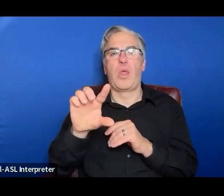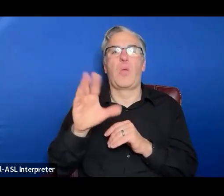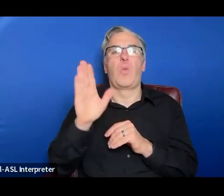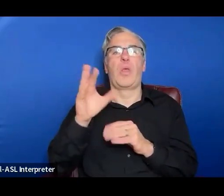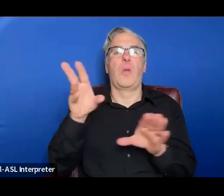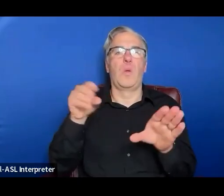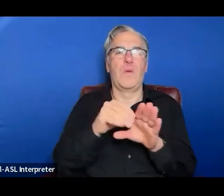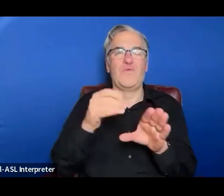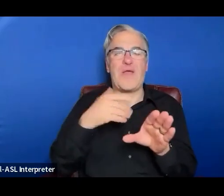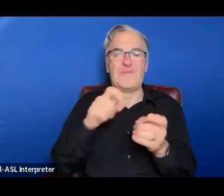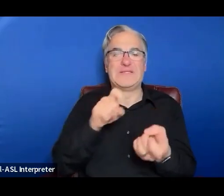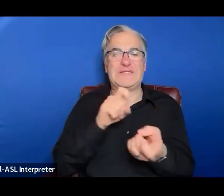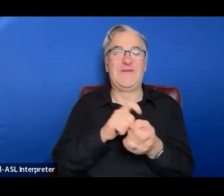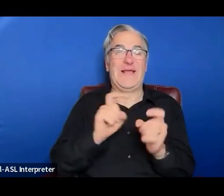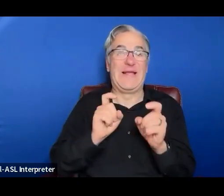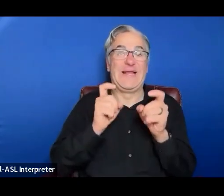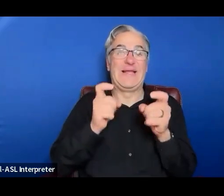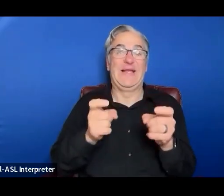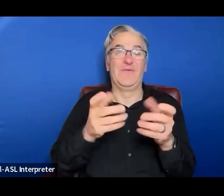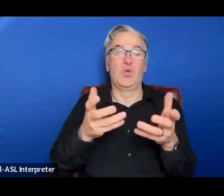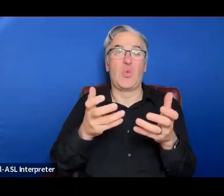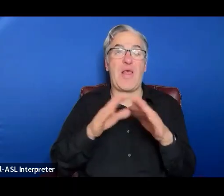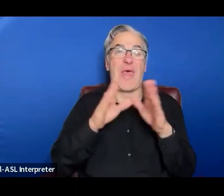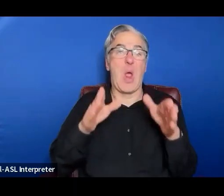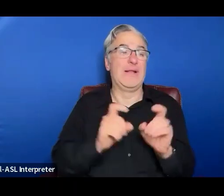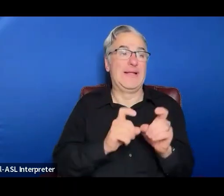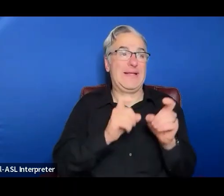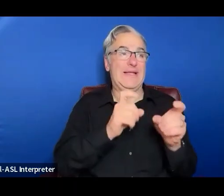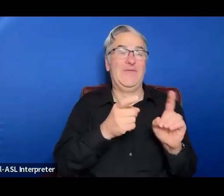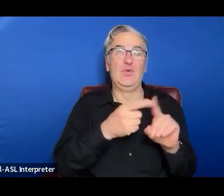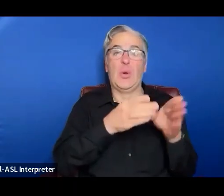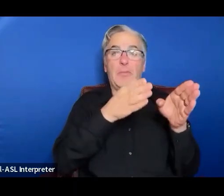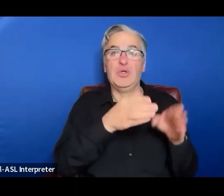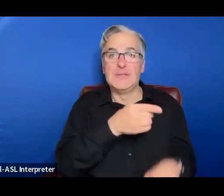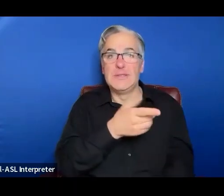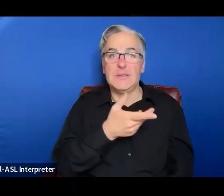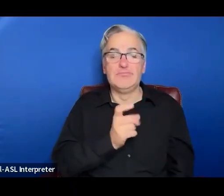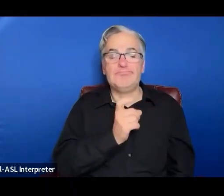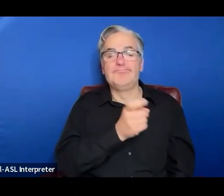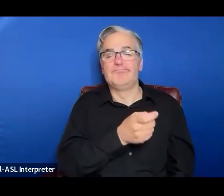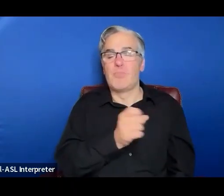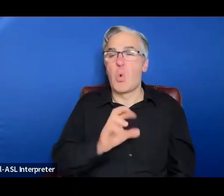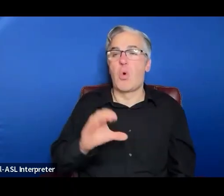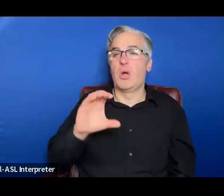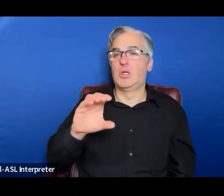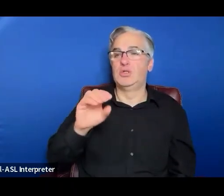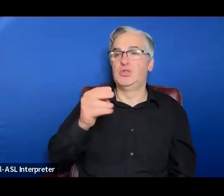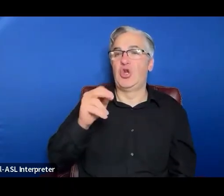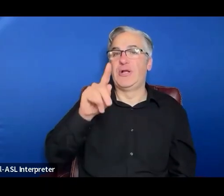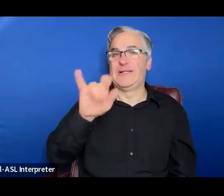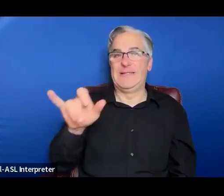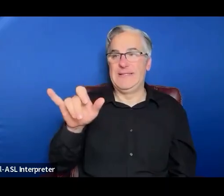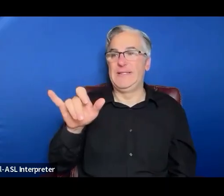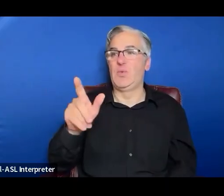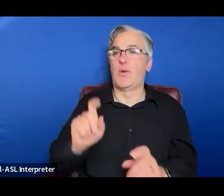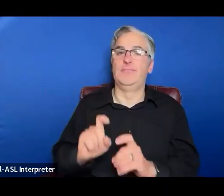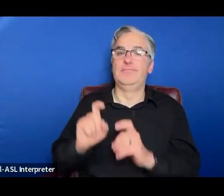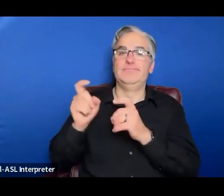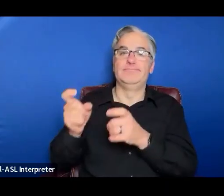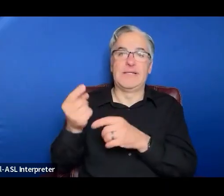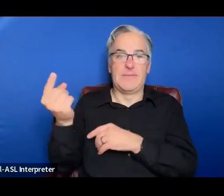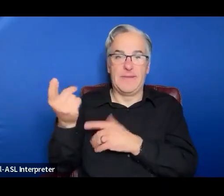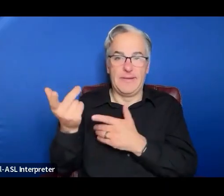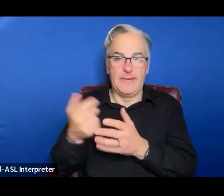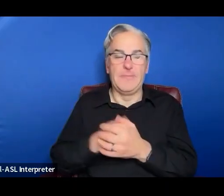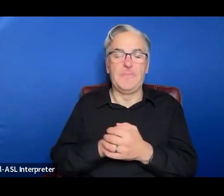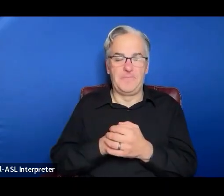if you have specific gifts, like if you want the house to go to a specific person, or if you have charity that you want to get certain things,